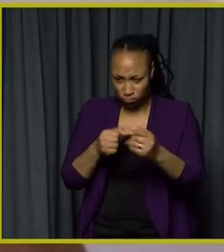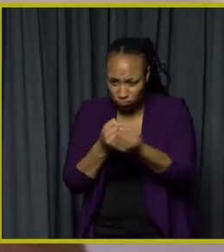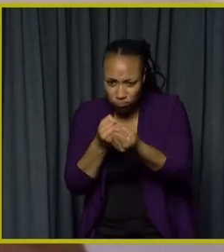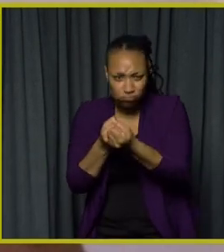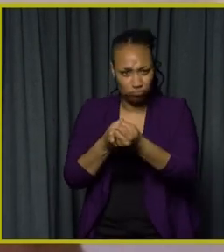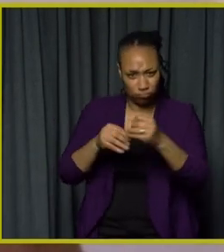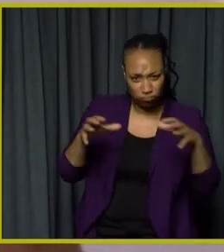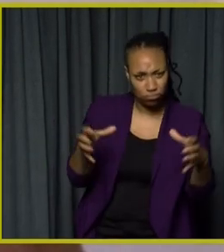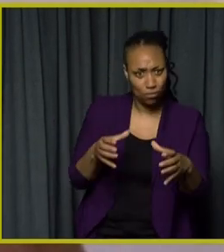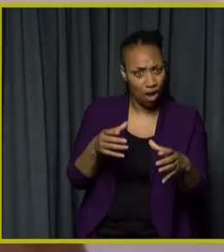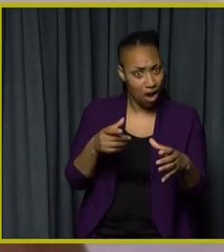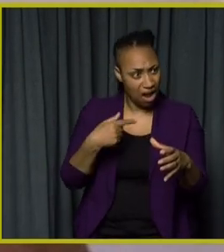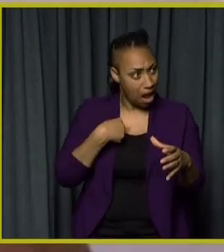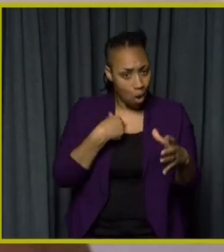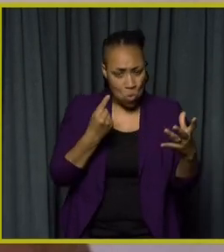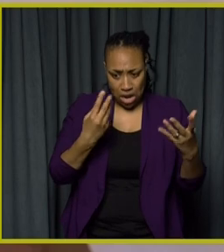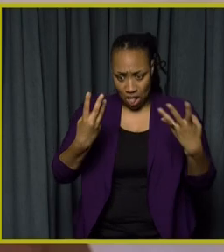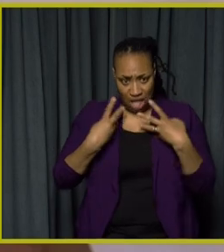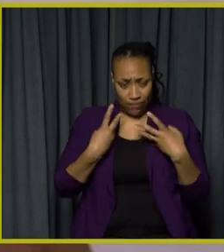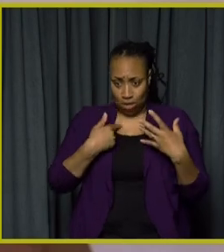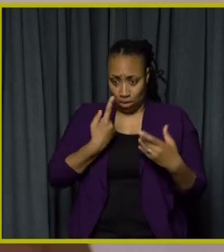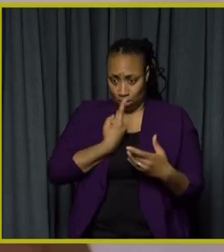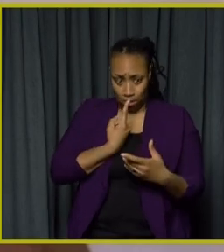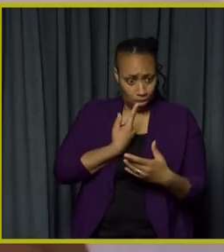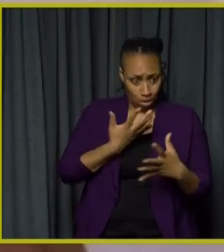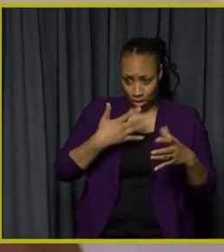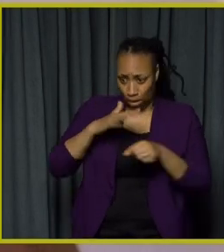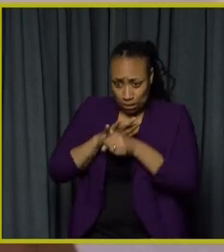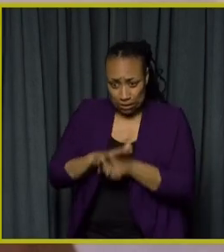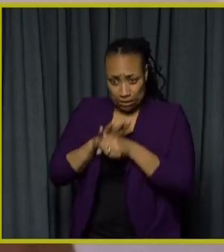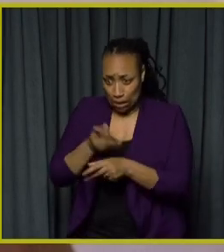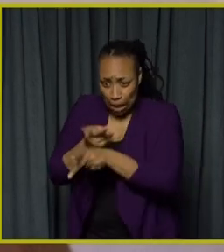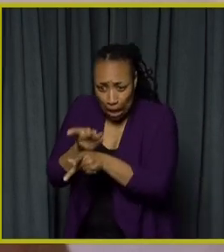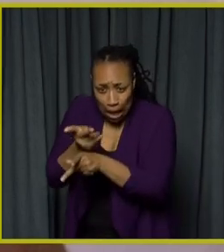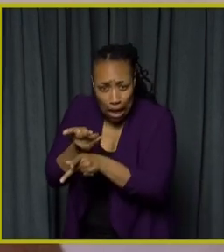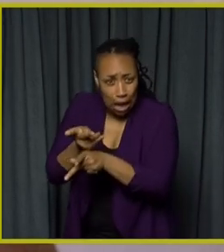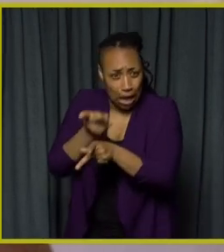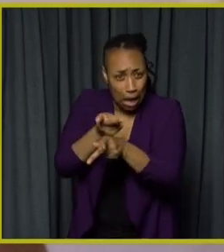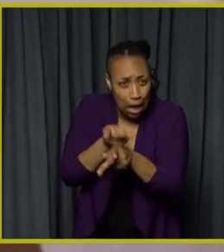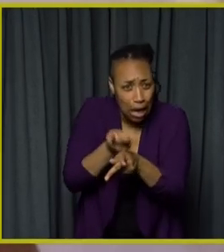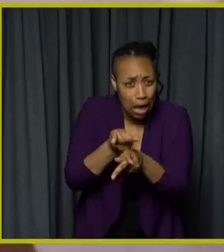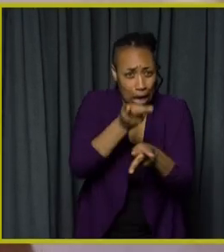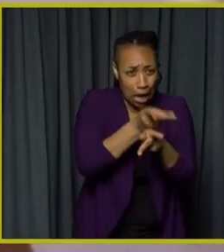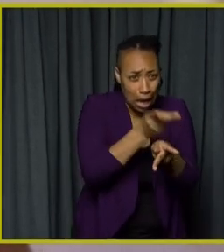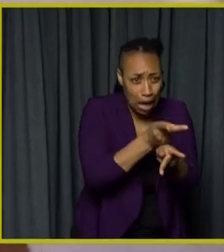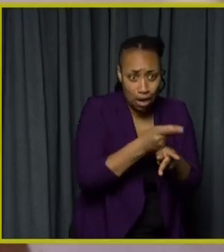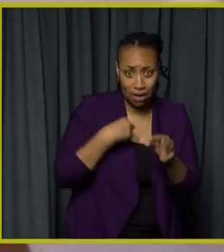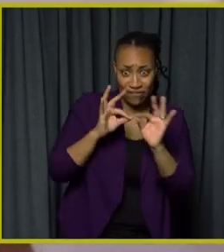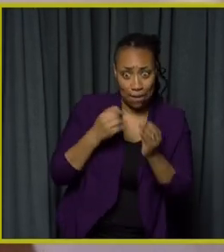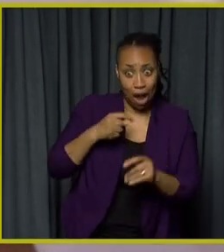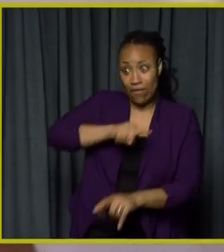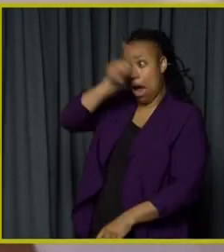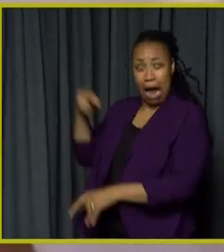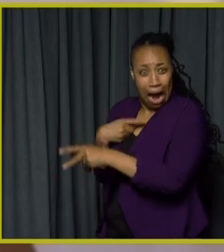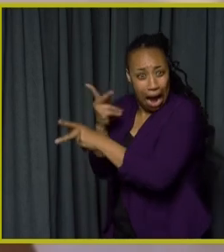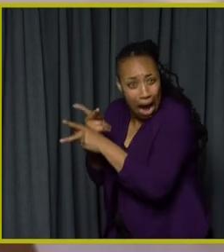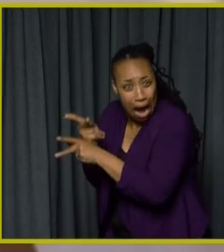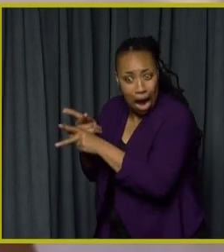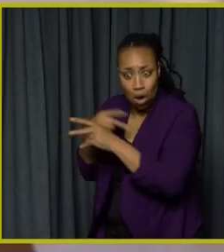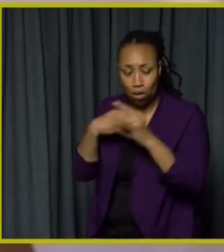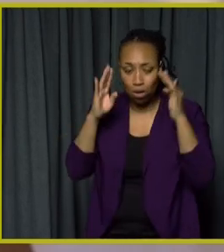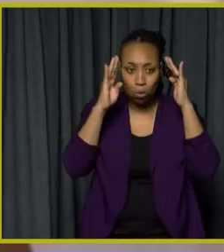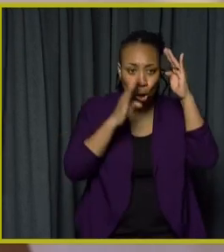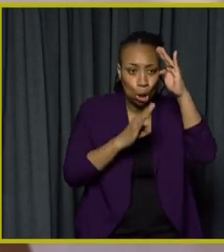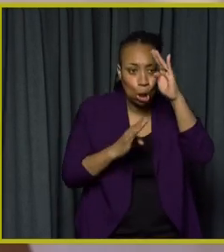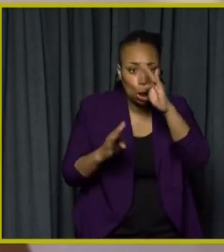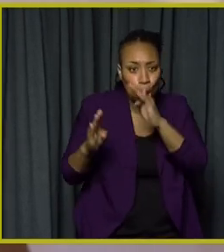stressful to take care of my patients and my own family. I was desperately afraid of bringing the virus home to them and did everything I could